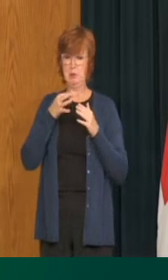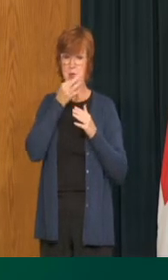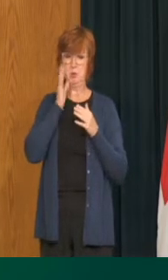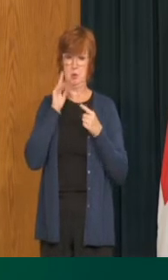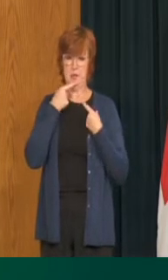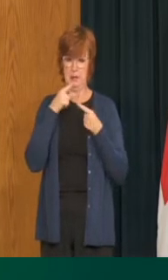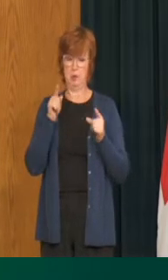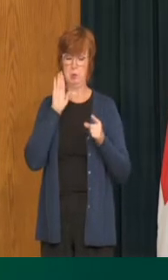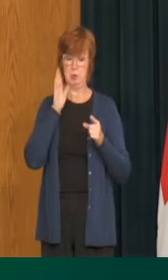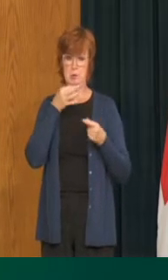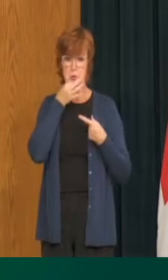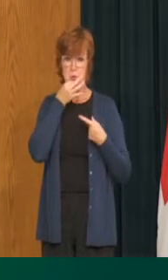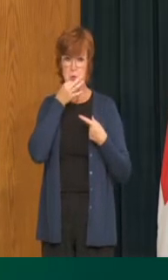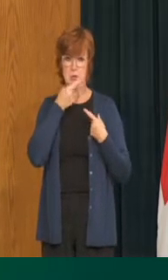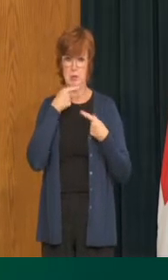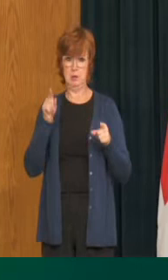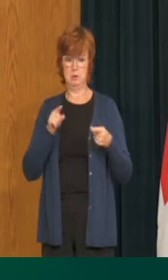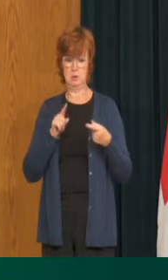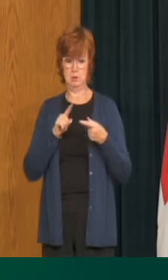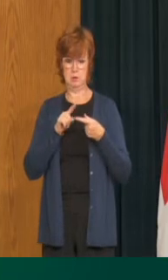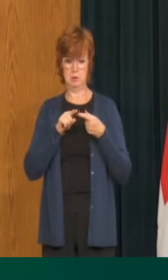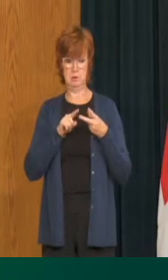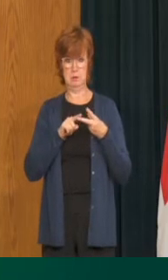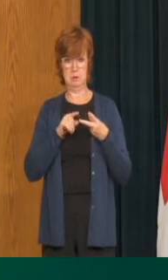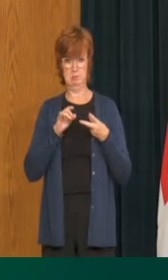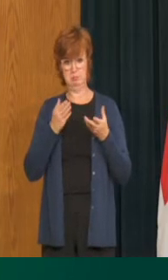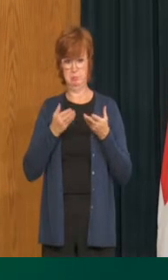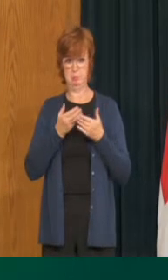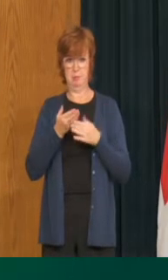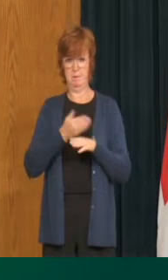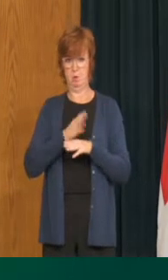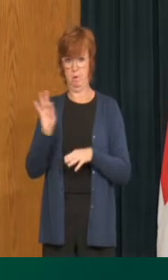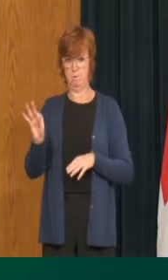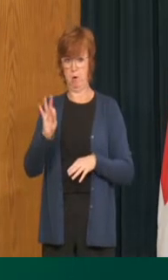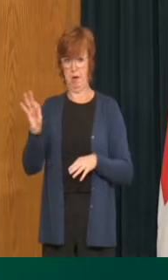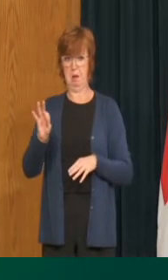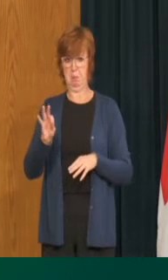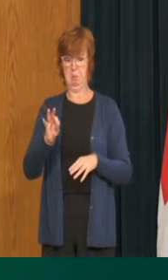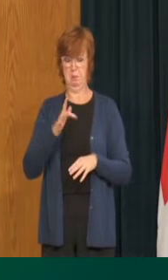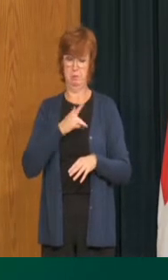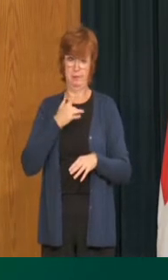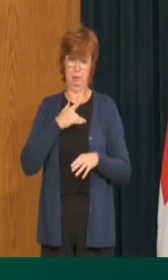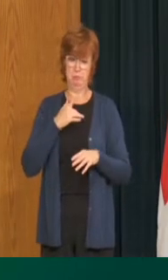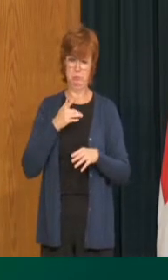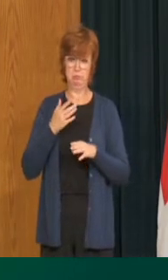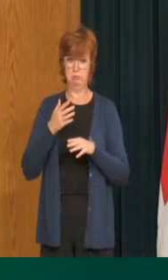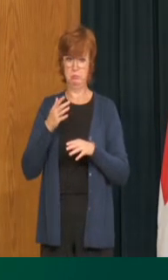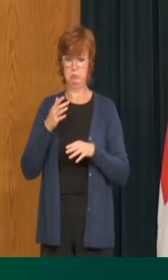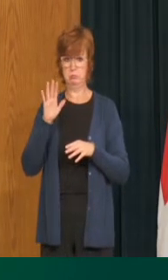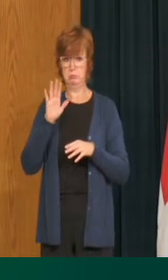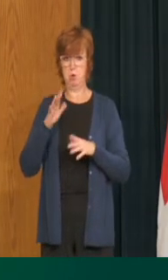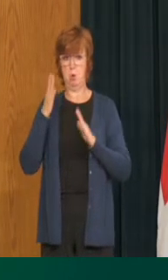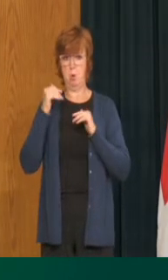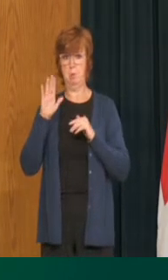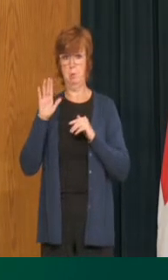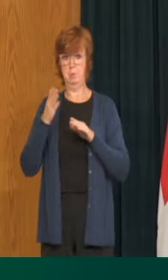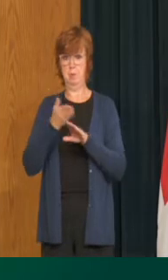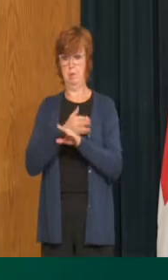those locations by potentially the end of this week. There will be some additional locations around the province to